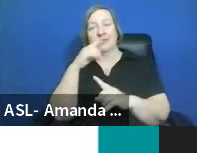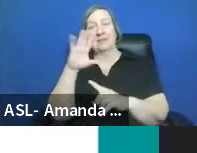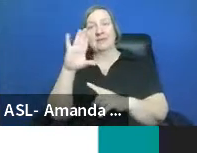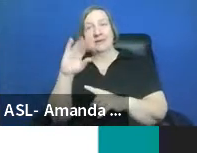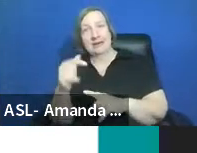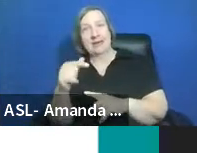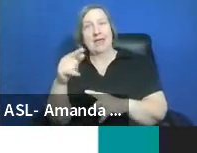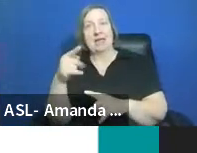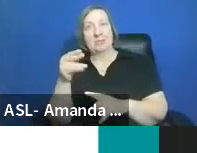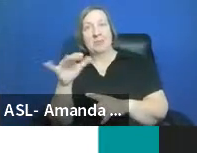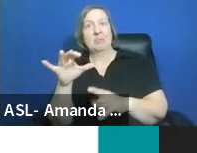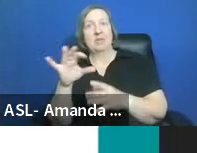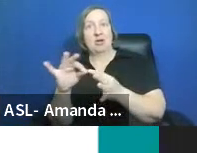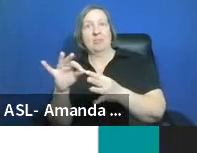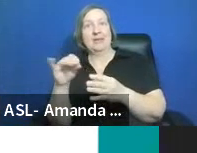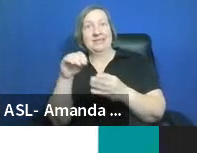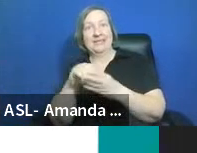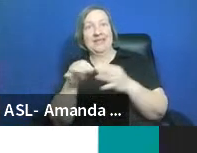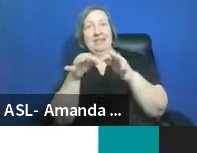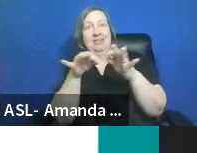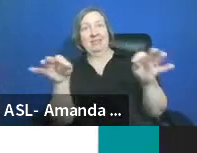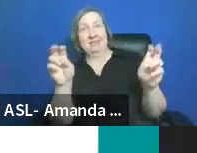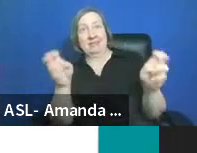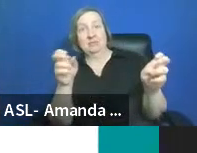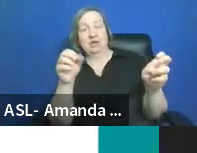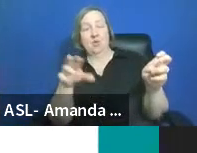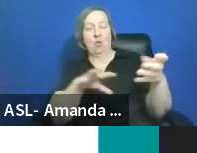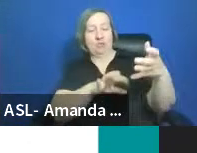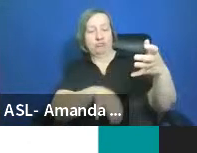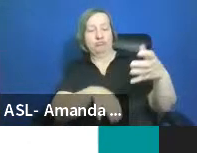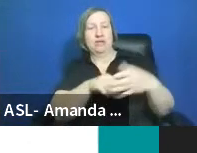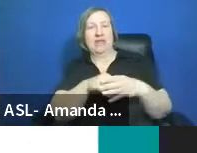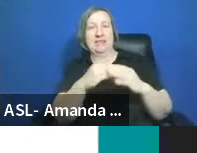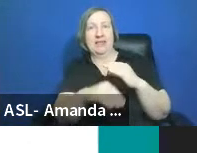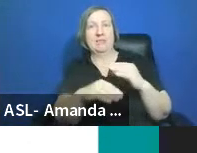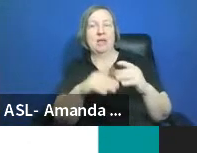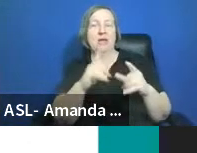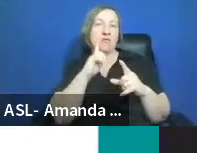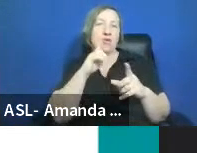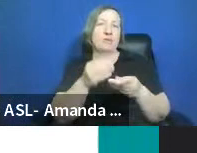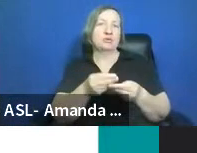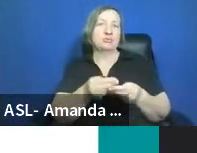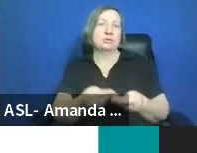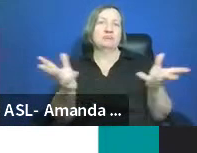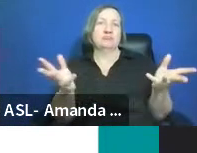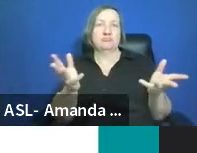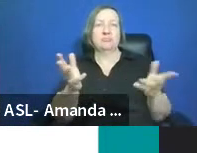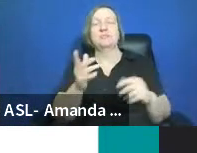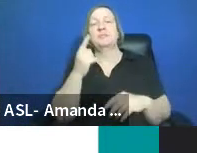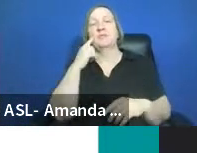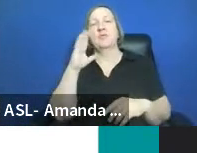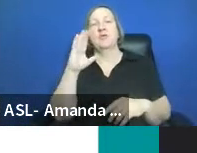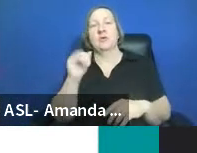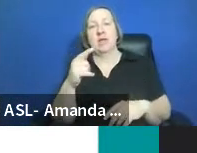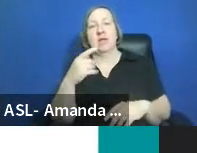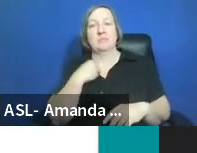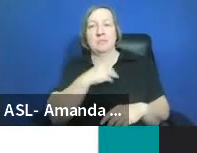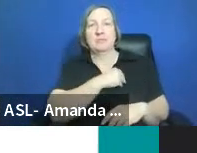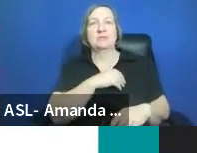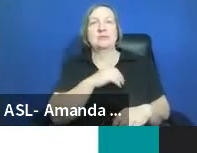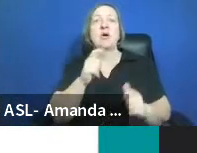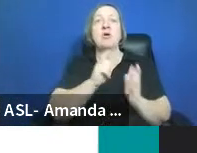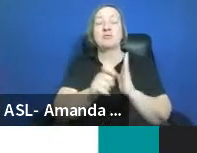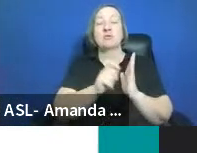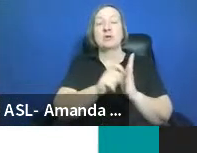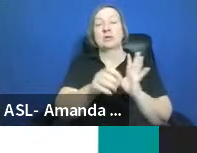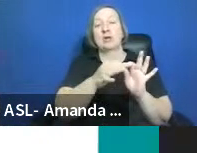subject line or in the body of the message for them to be identified and distributed to CAG members. All written comments must be received